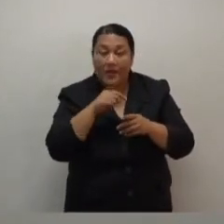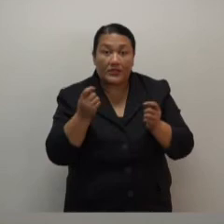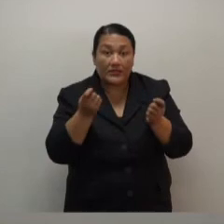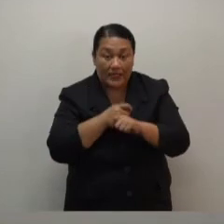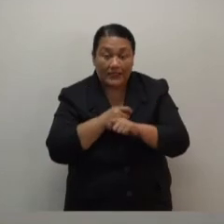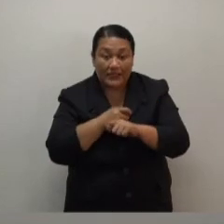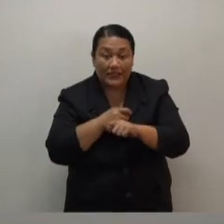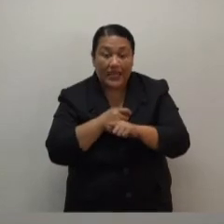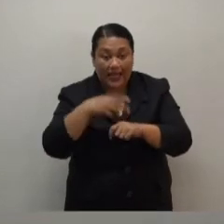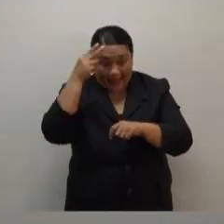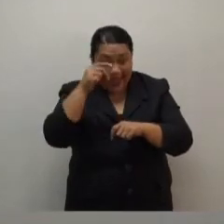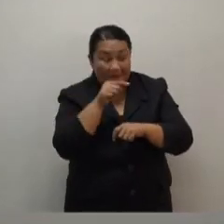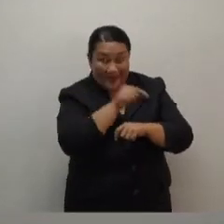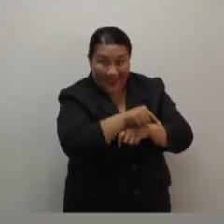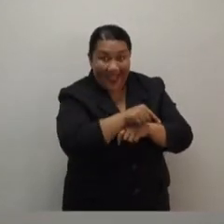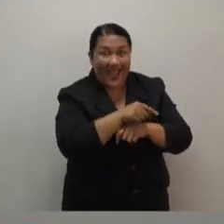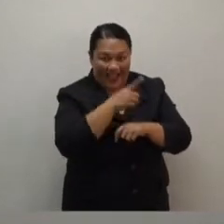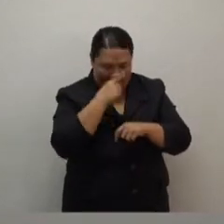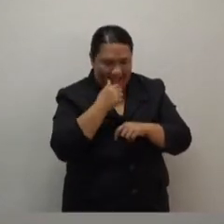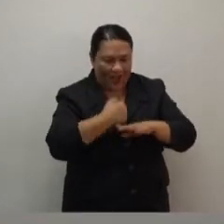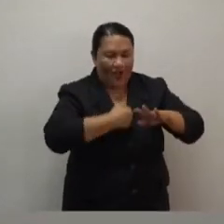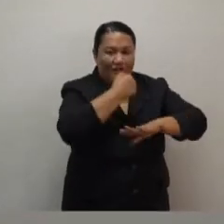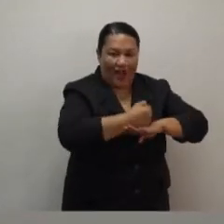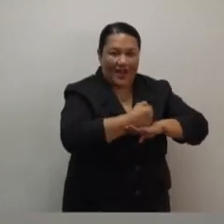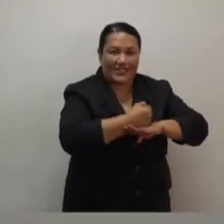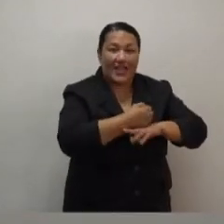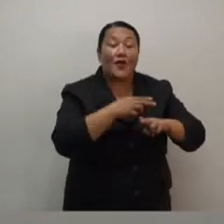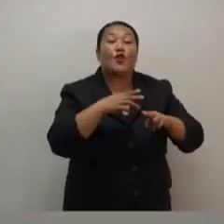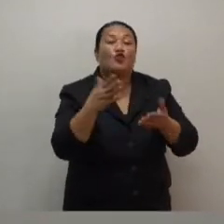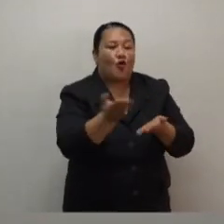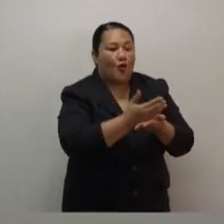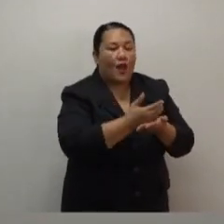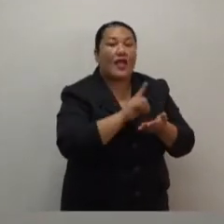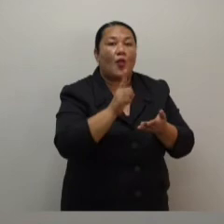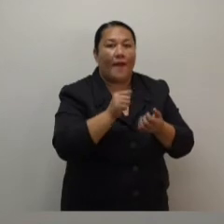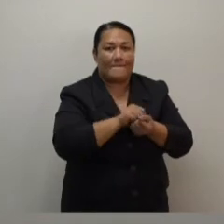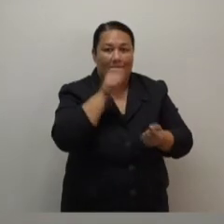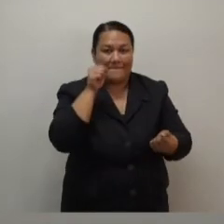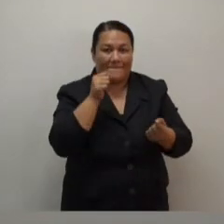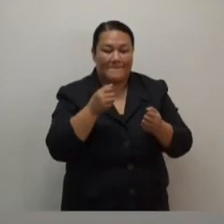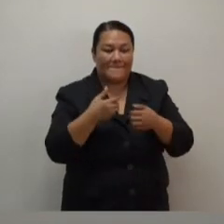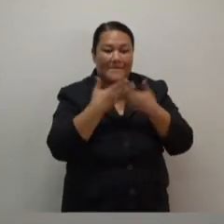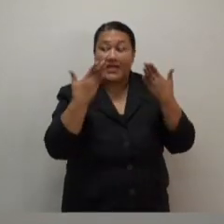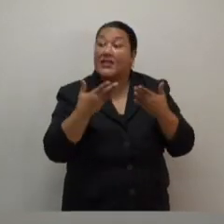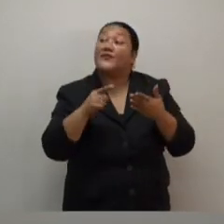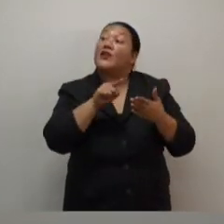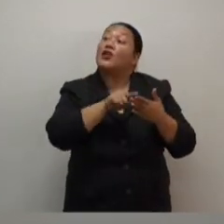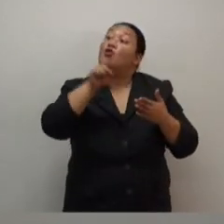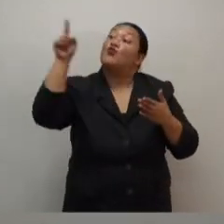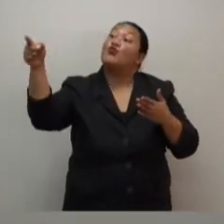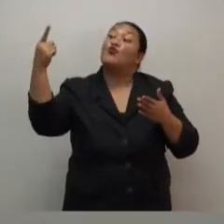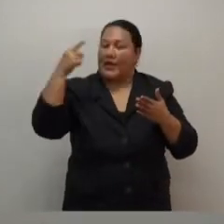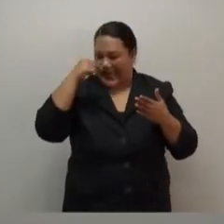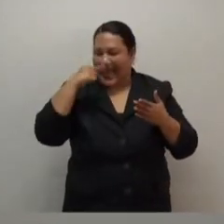there, they can authorize the Fijian Elections Office to collect the birth certificate on their behalf, or they can post it to them, so it makes it easier